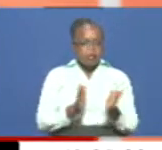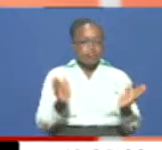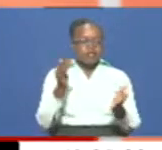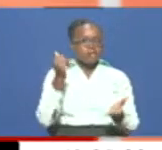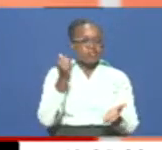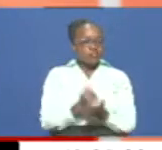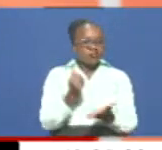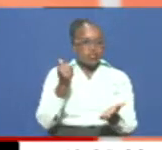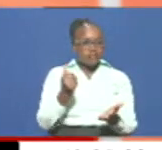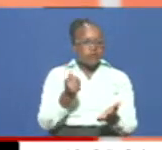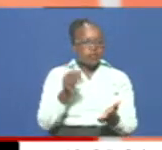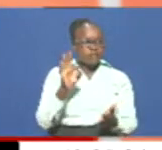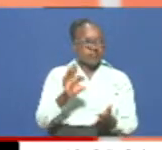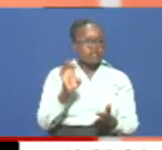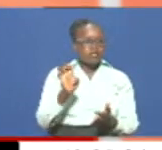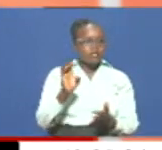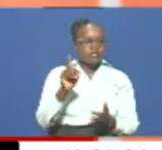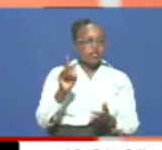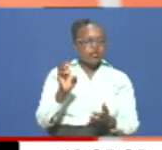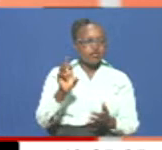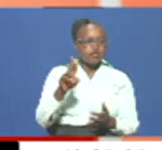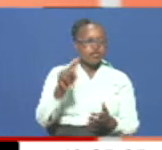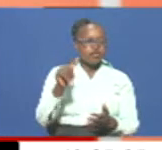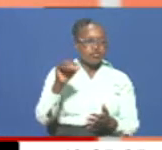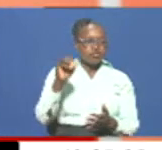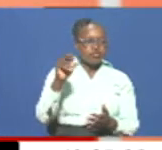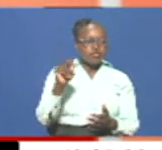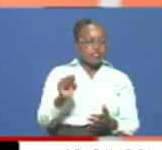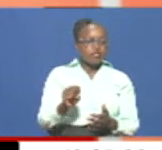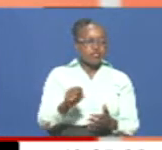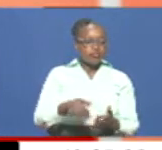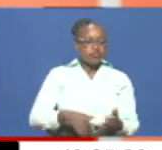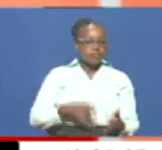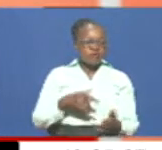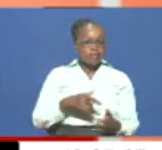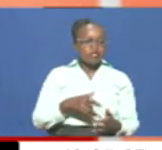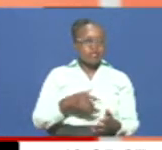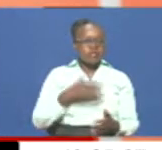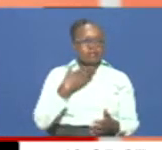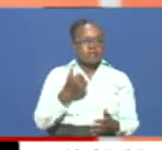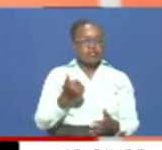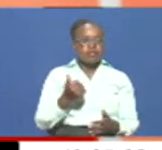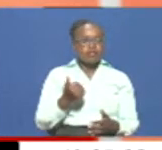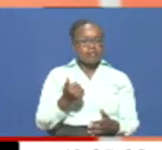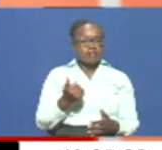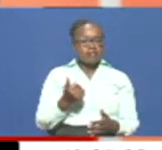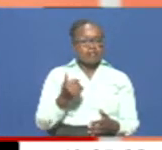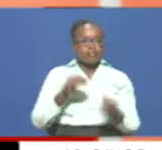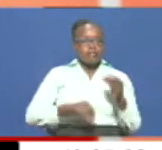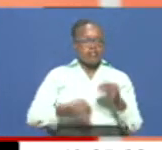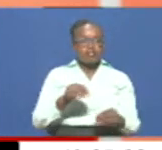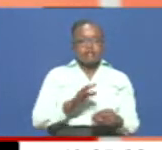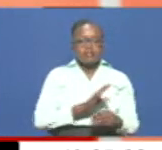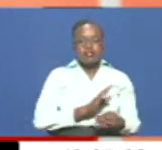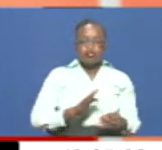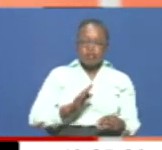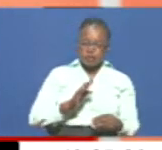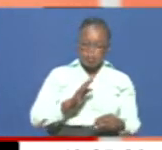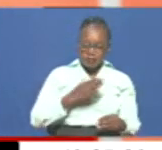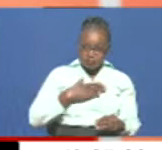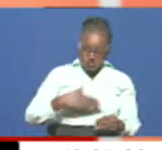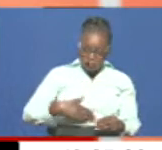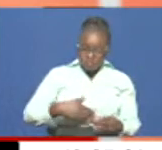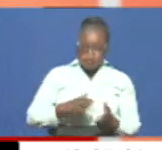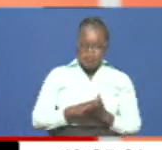the federations submit who you feel would be, you'd want to be the electoral body. And we had a number of